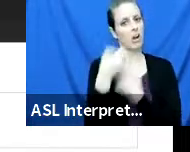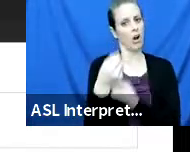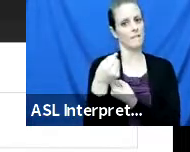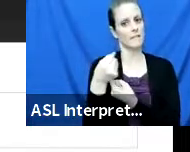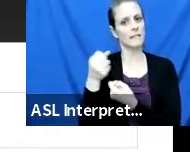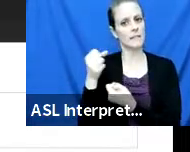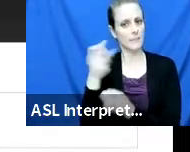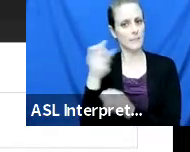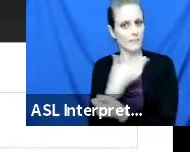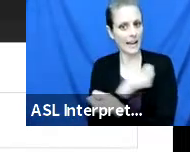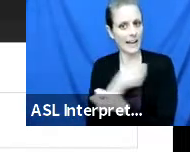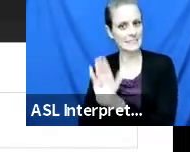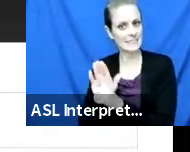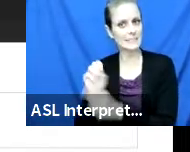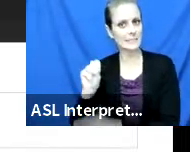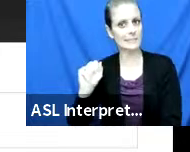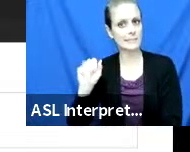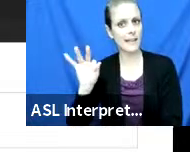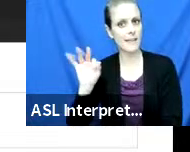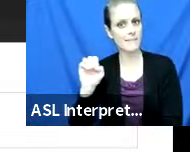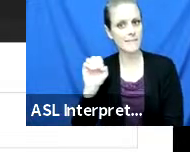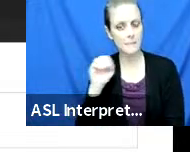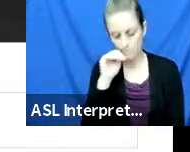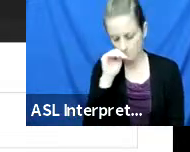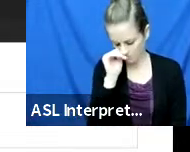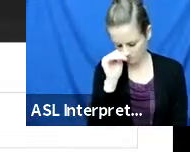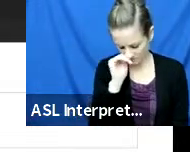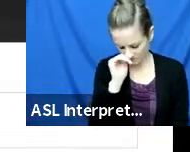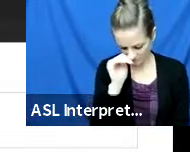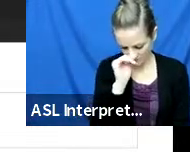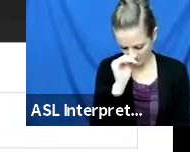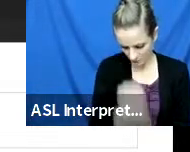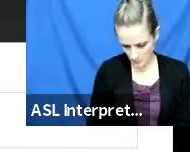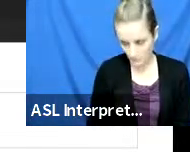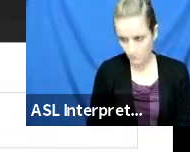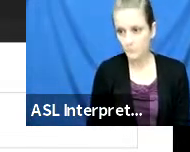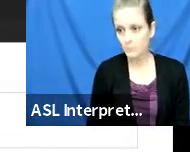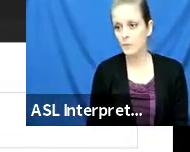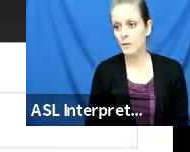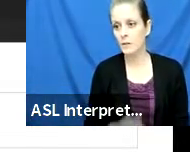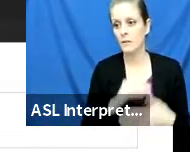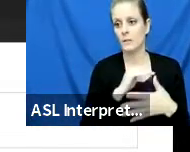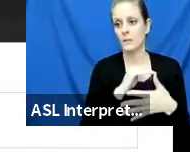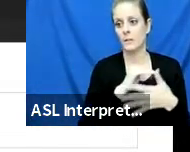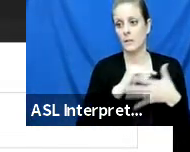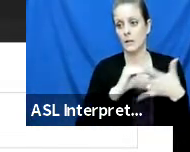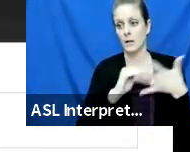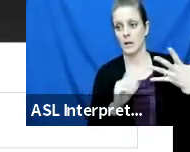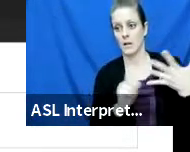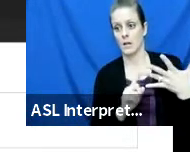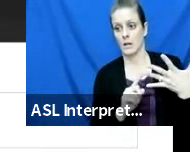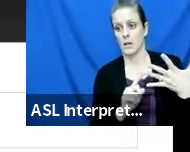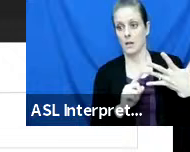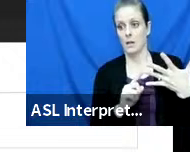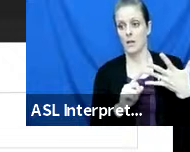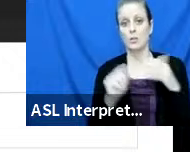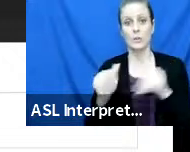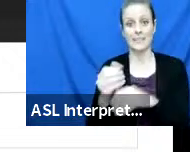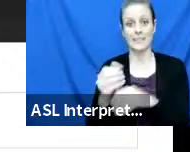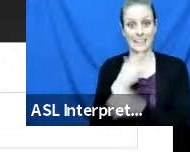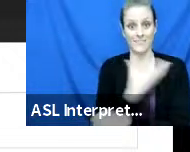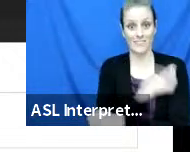was. And being able to get the vaccine for free, there was a big difference among